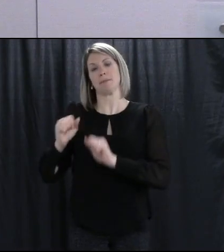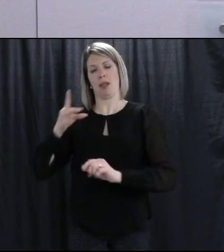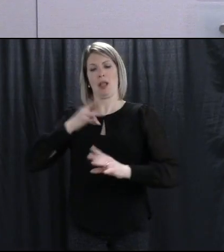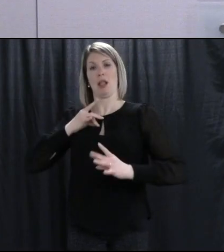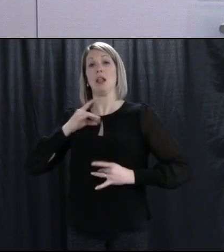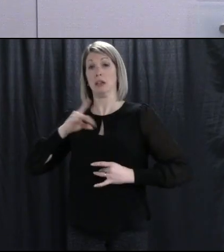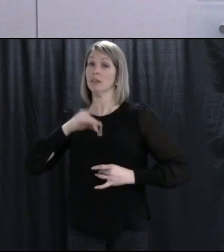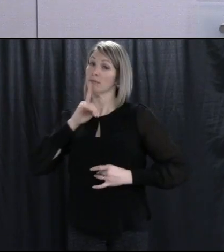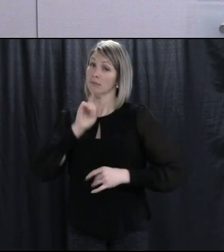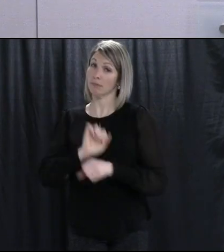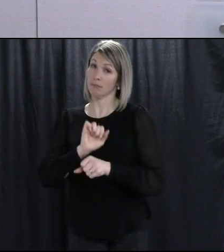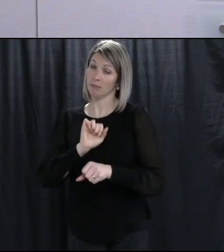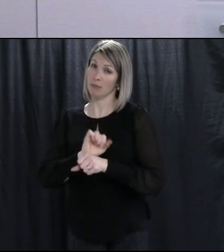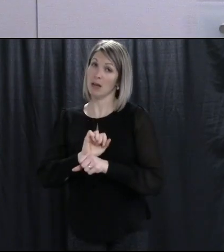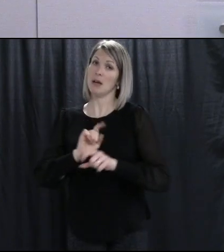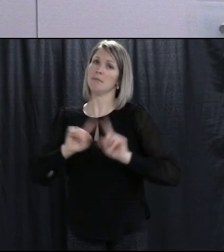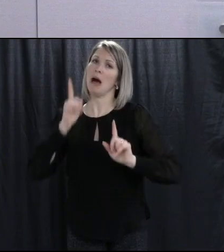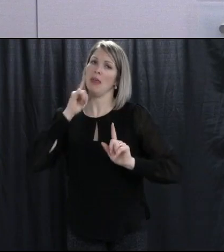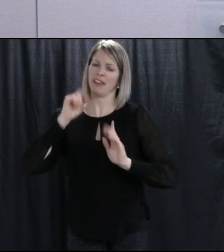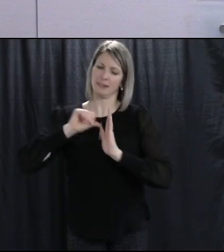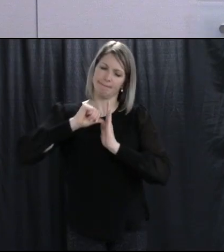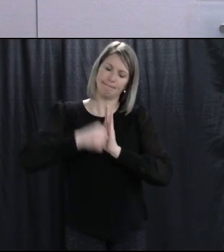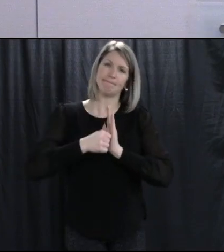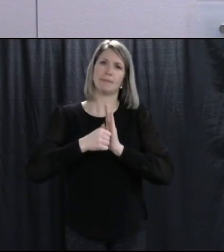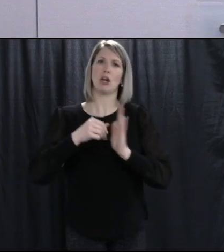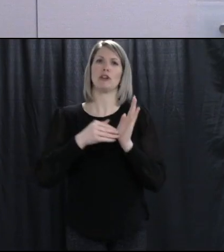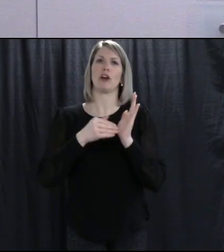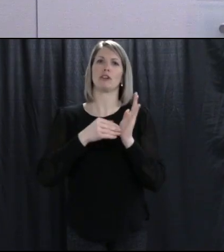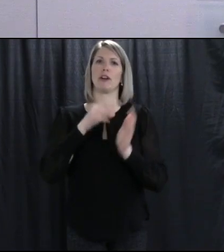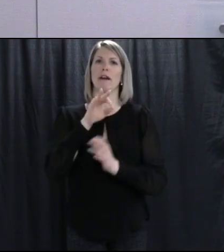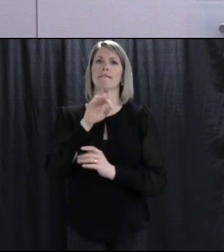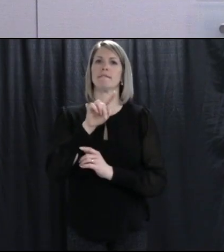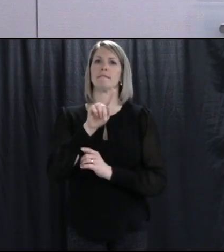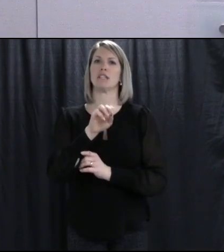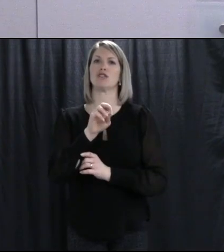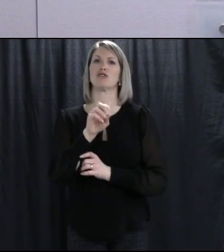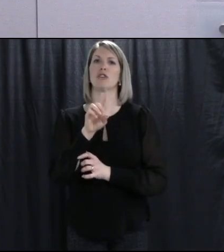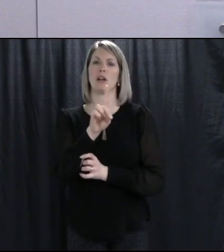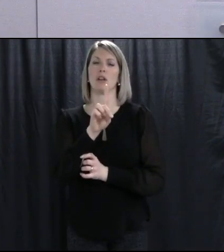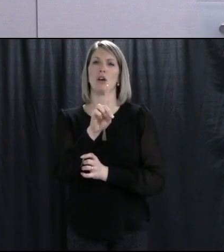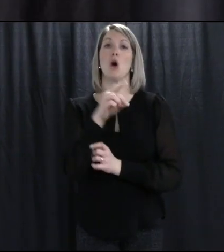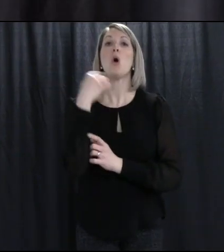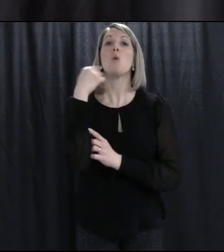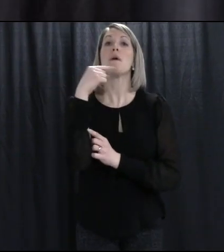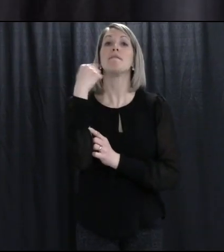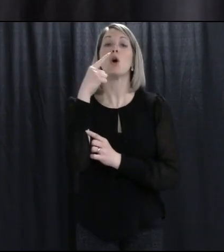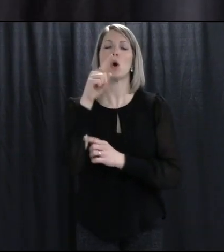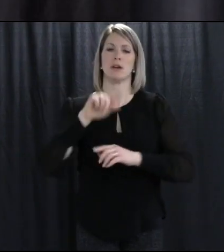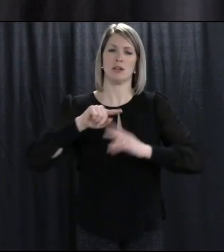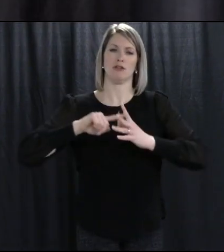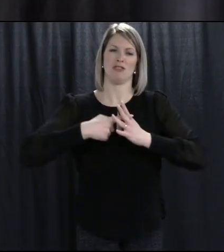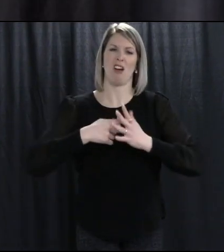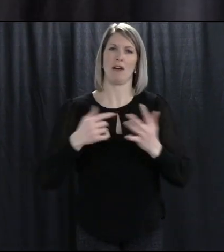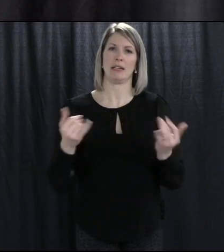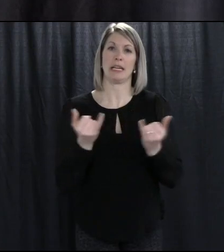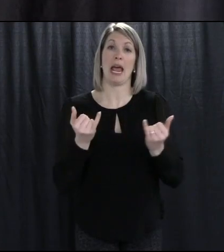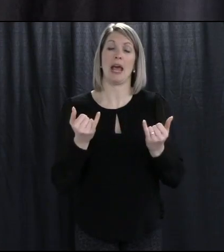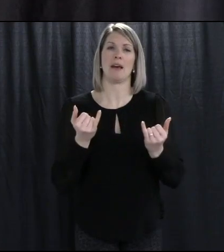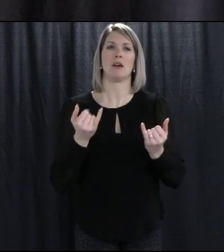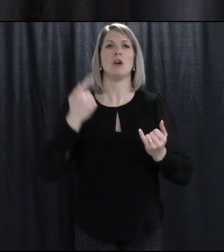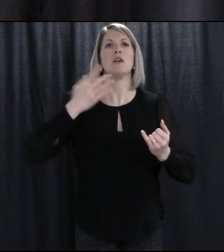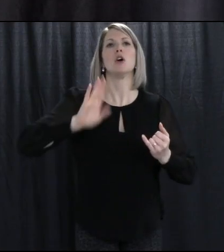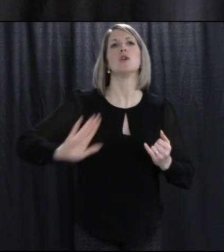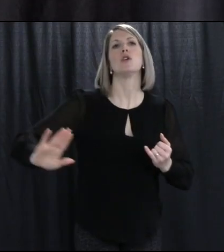to reiterate what Dr. Fitzgerald said. This is done for ongoing protection. There have been